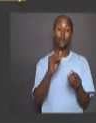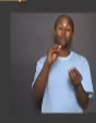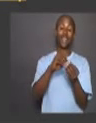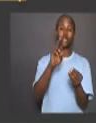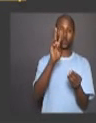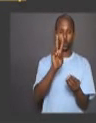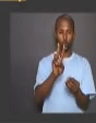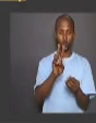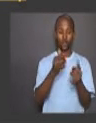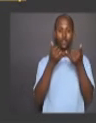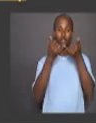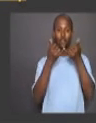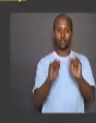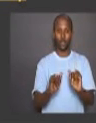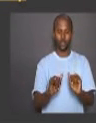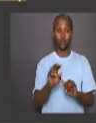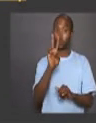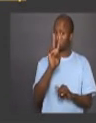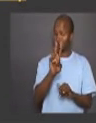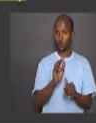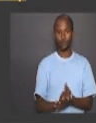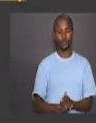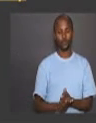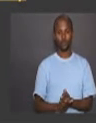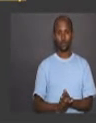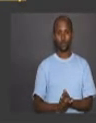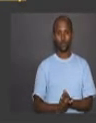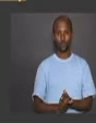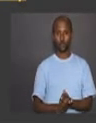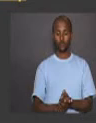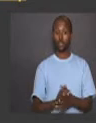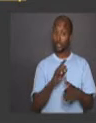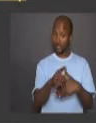k plus 2 divided by 2.